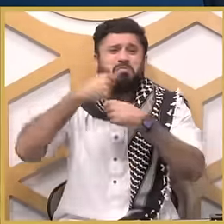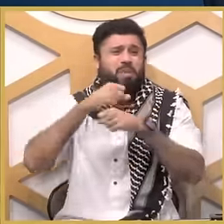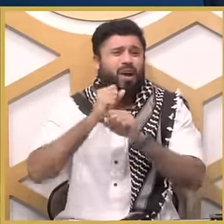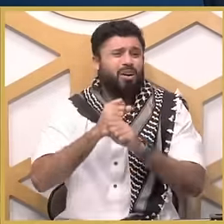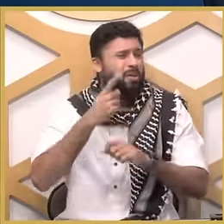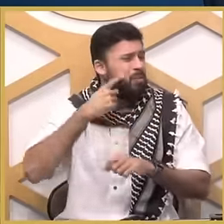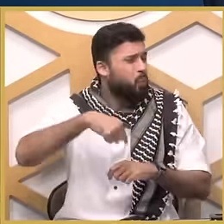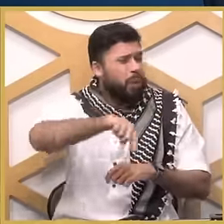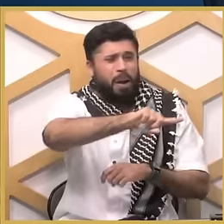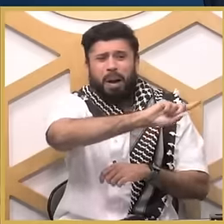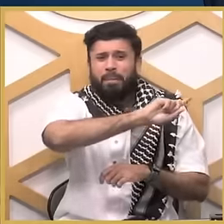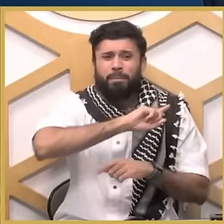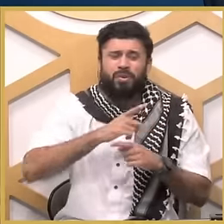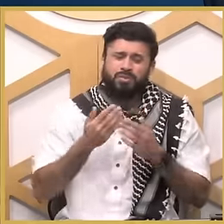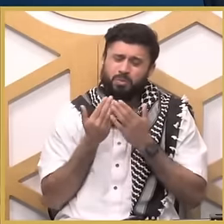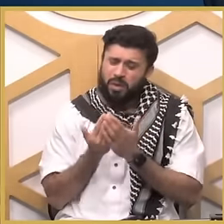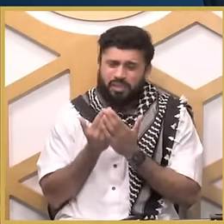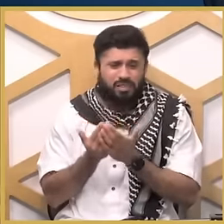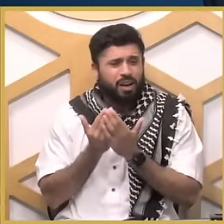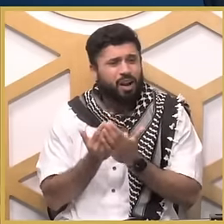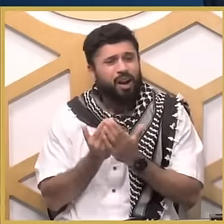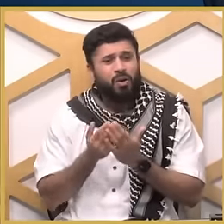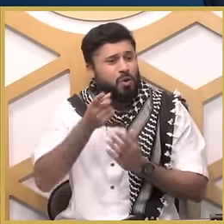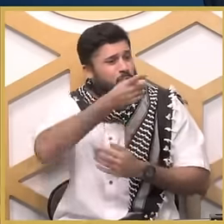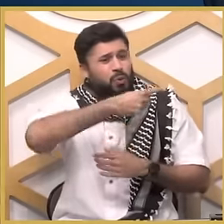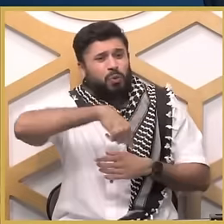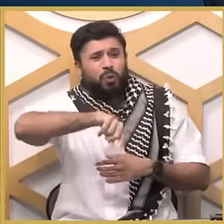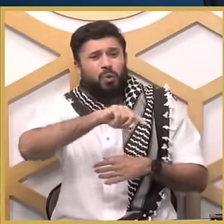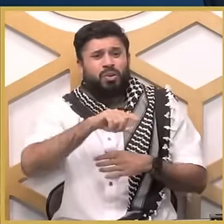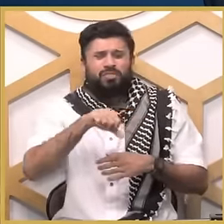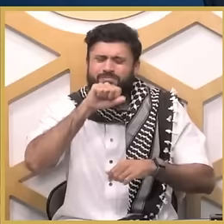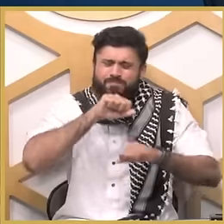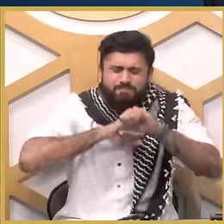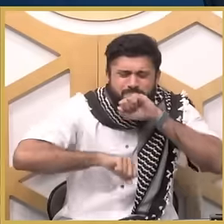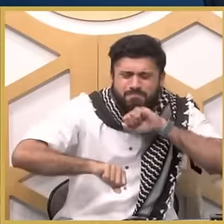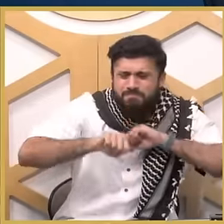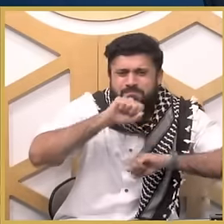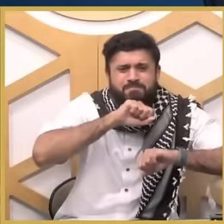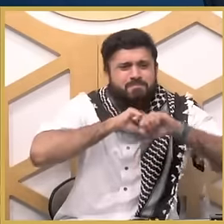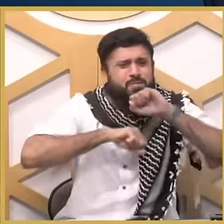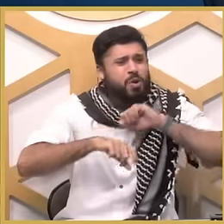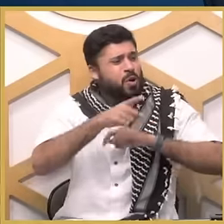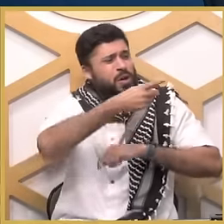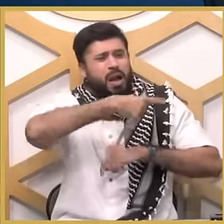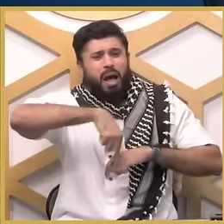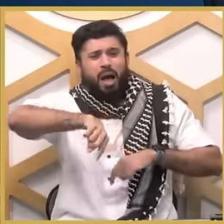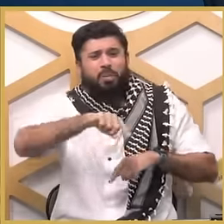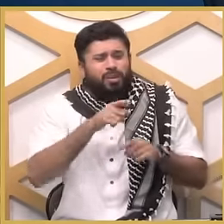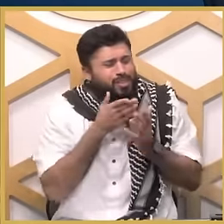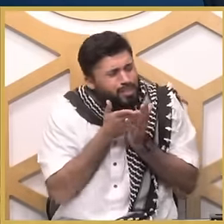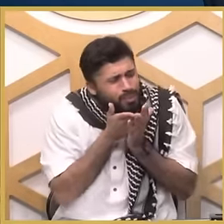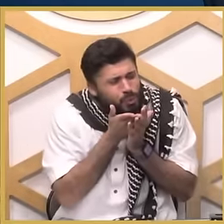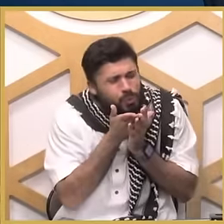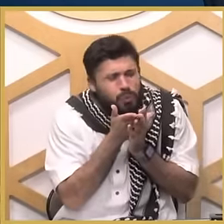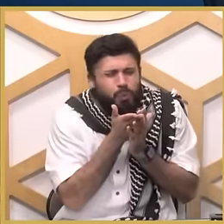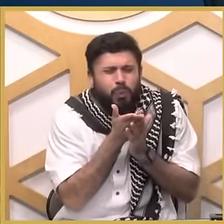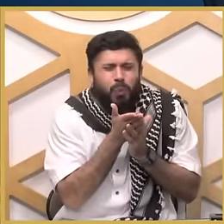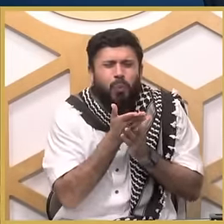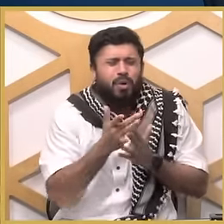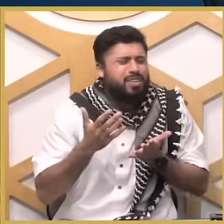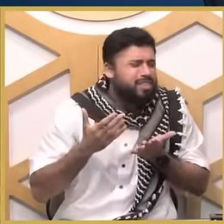same in order to exercise that patience that will get me that status with Allah subhanahu wa ta'ala. Is that a good way of thinking?